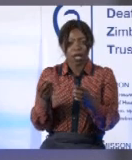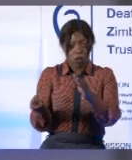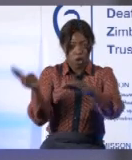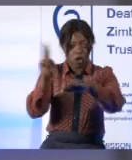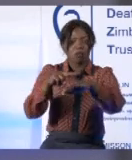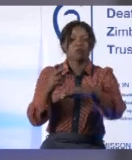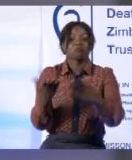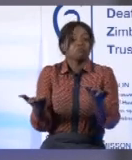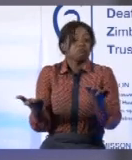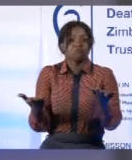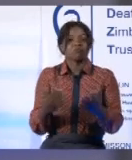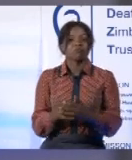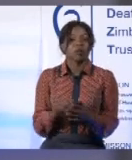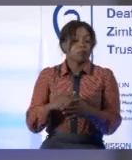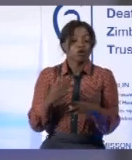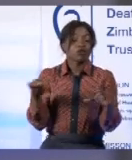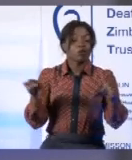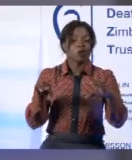parking.